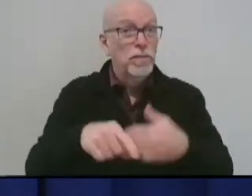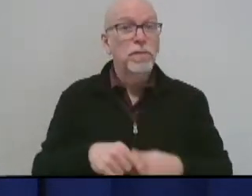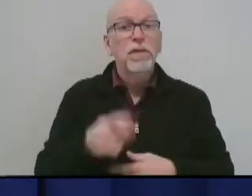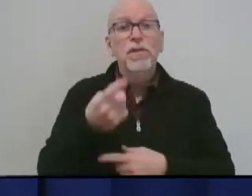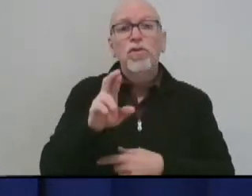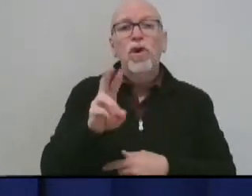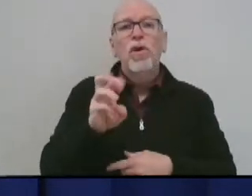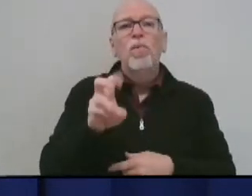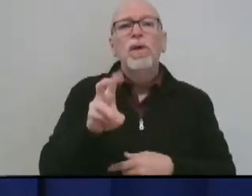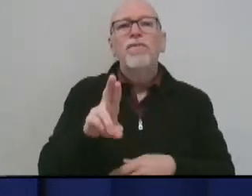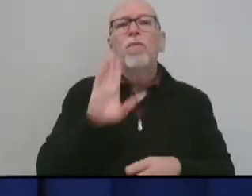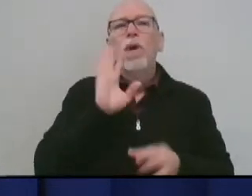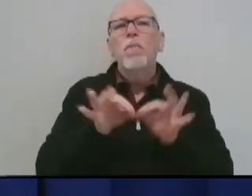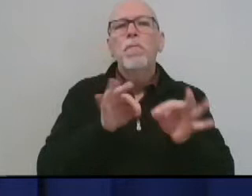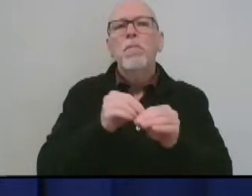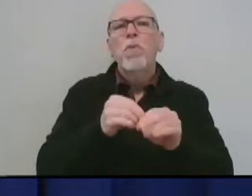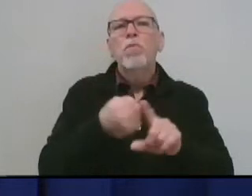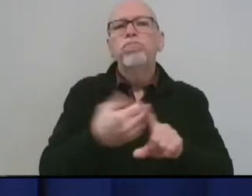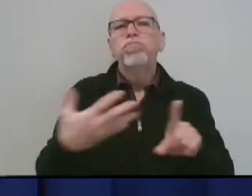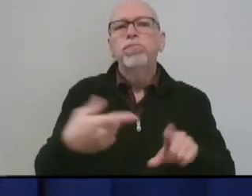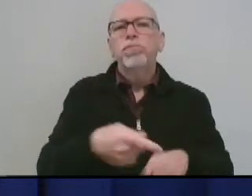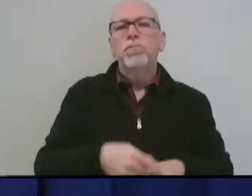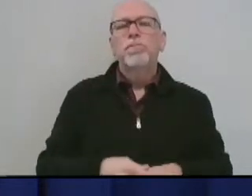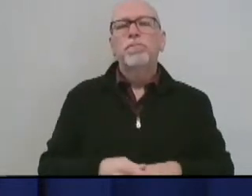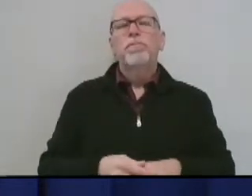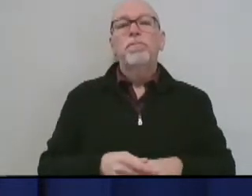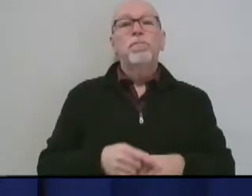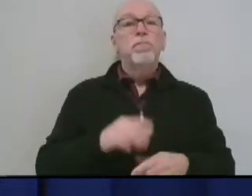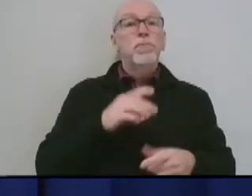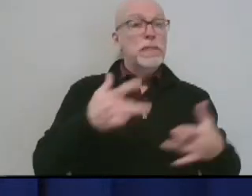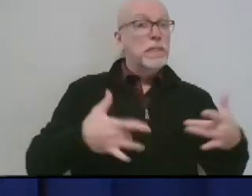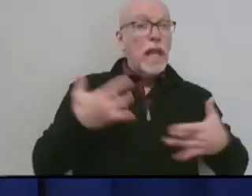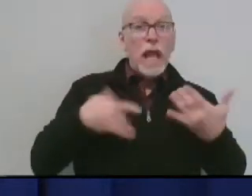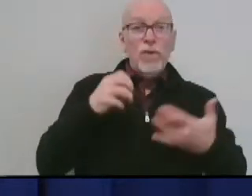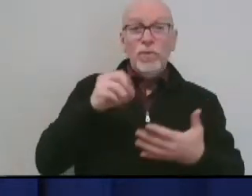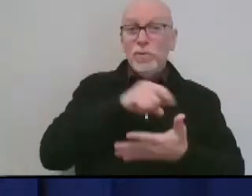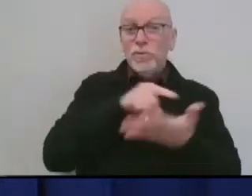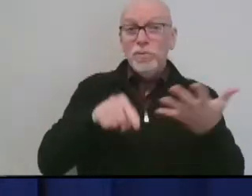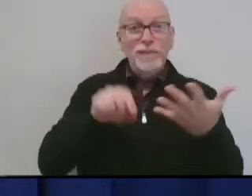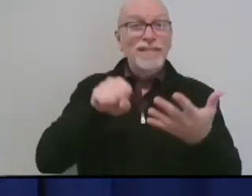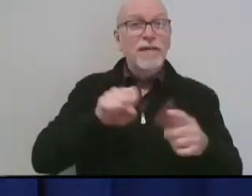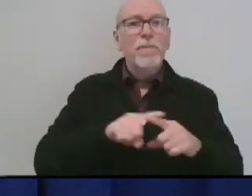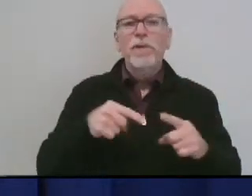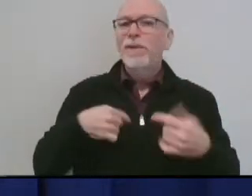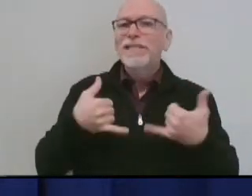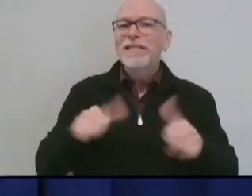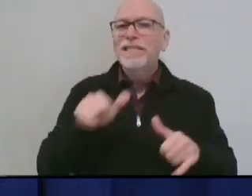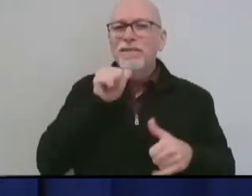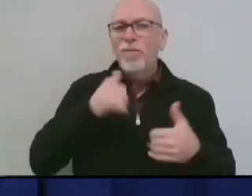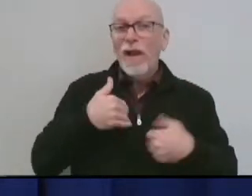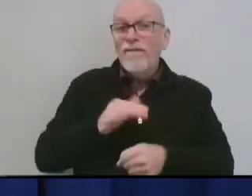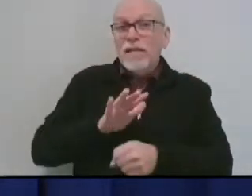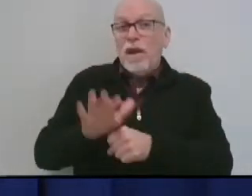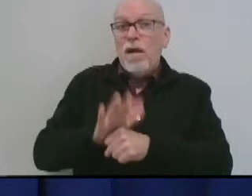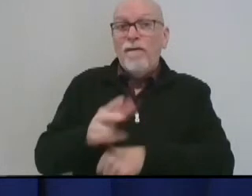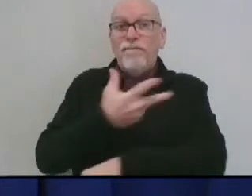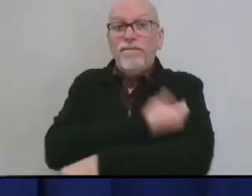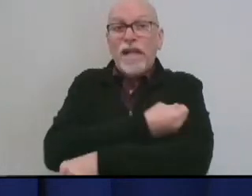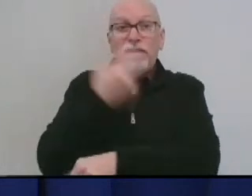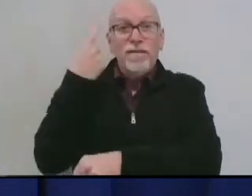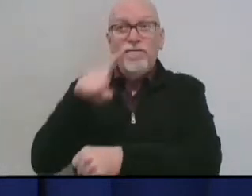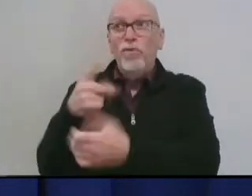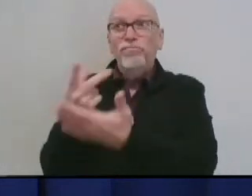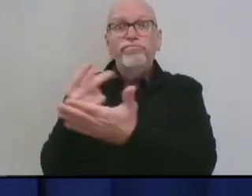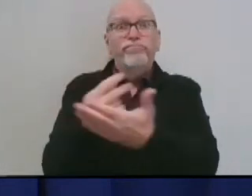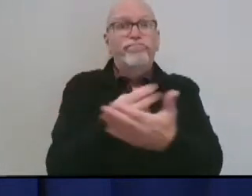on this. While this is all exciting news, we know that we still do not have enough vaccine to put in a shot in the arm of